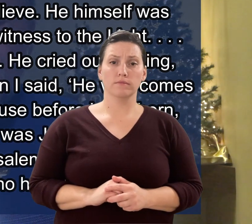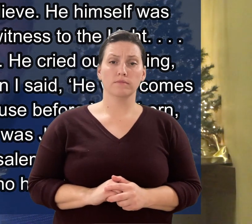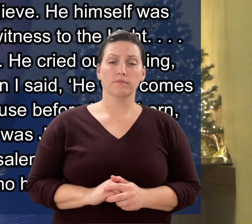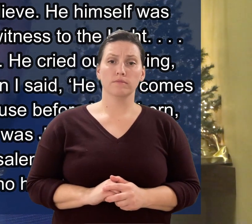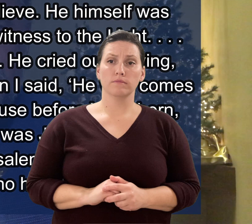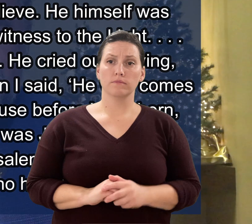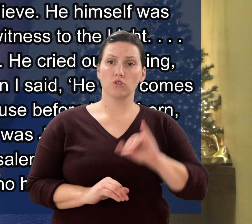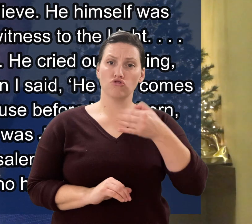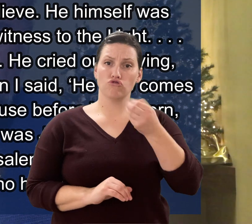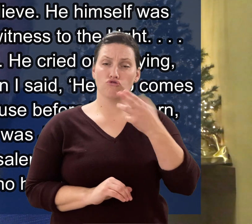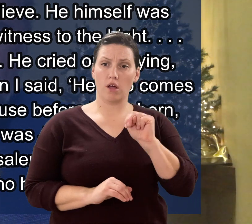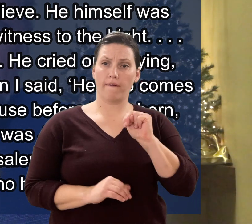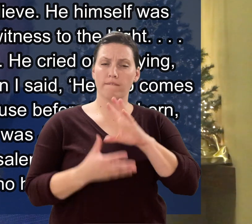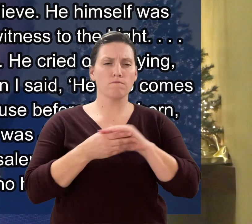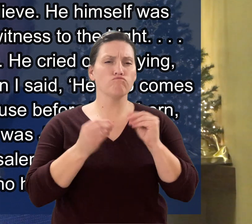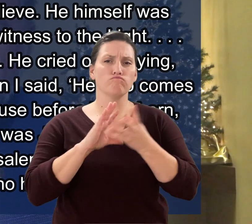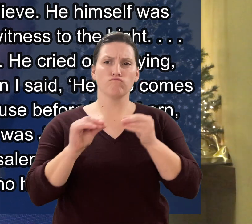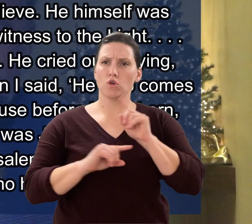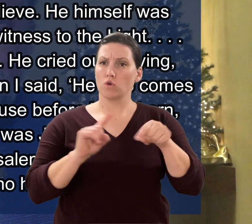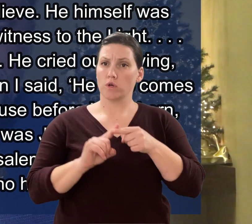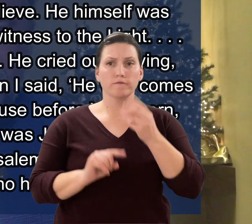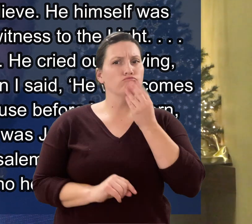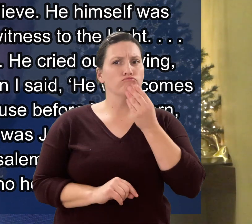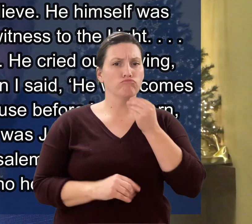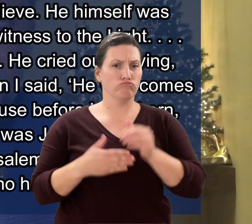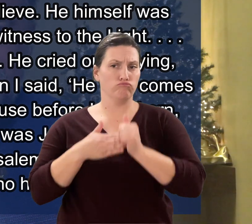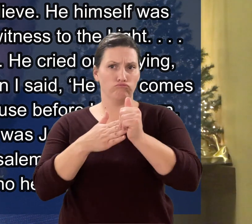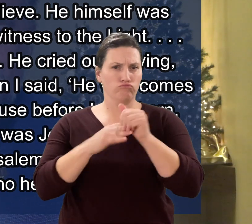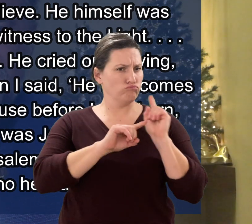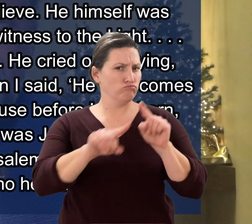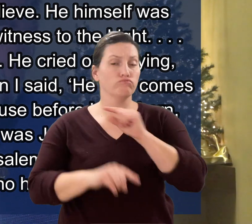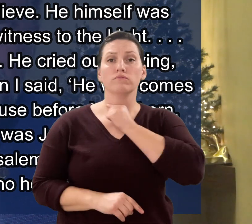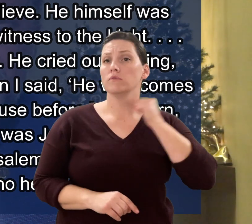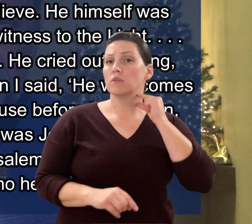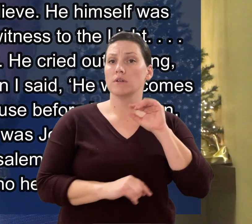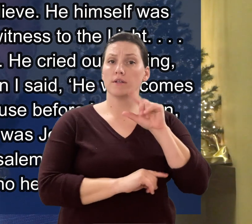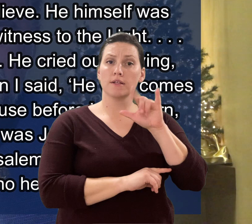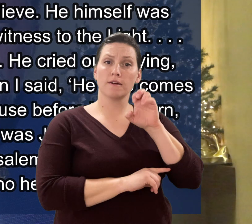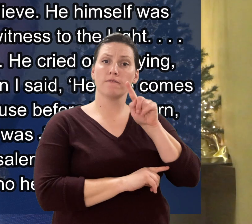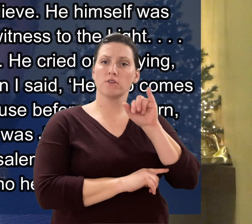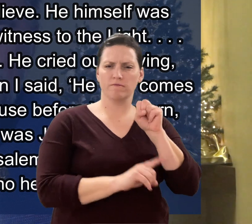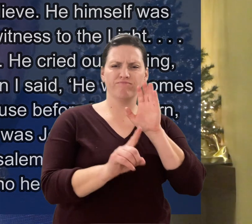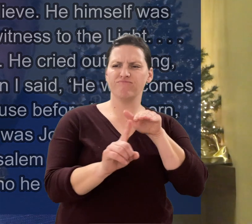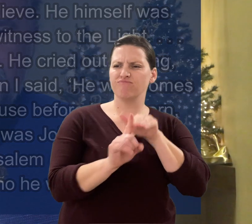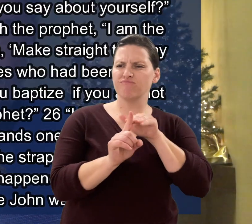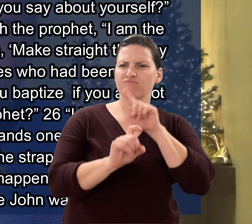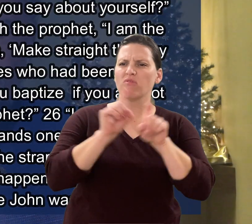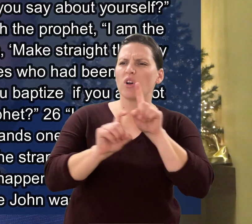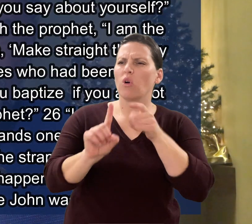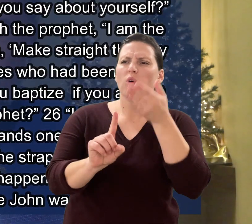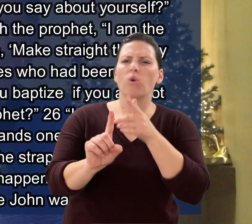Now, this was John's testimony when the Jewish leaders in Jerusalem sent priests and Levites to ask him who he